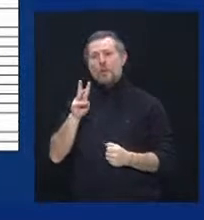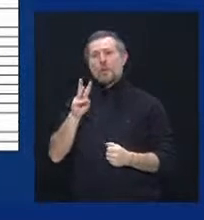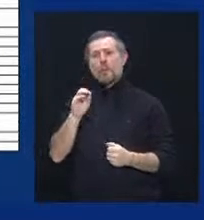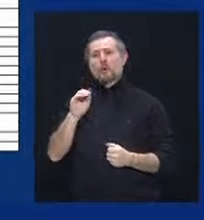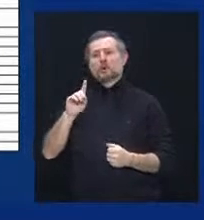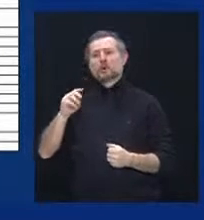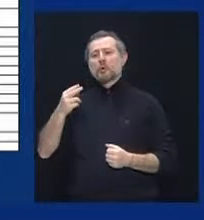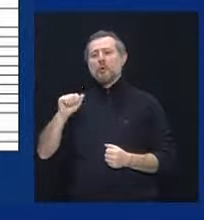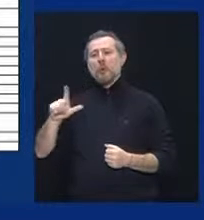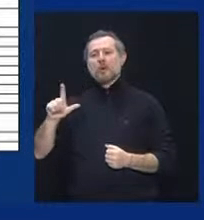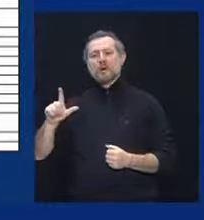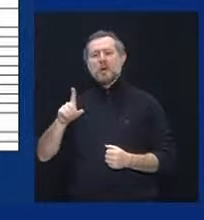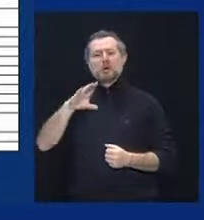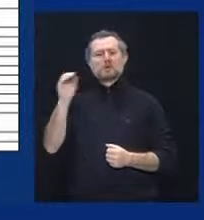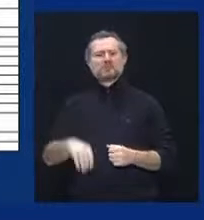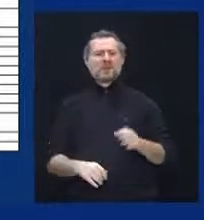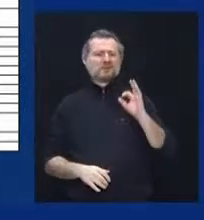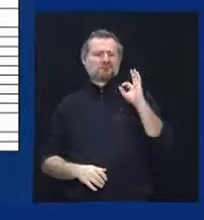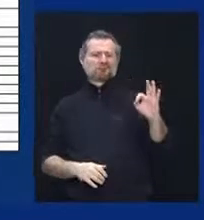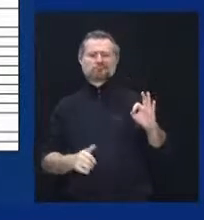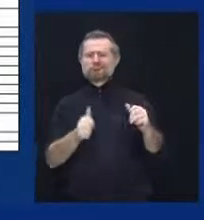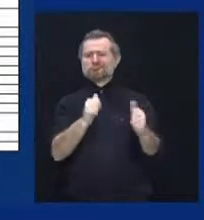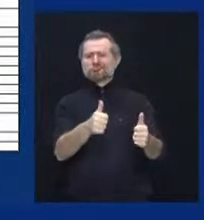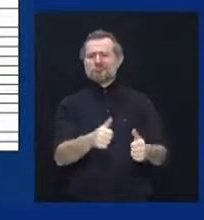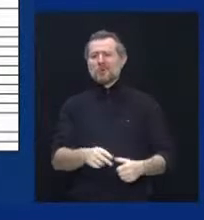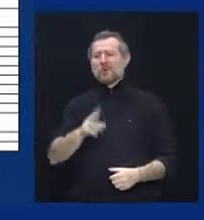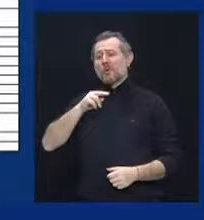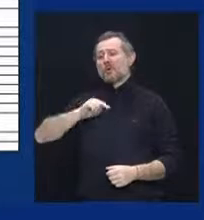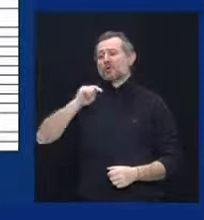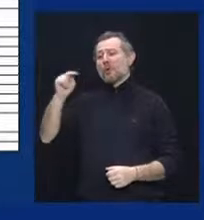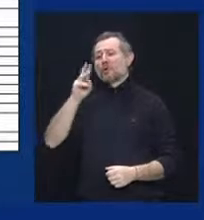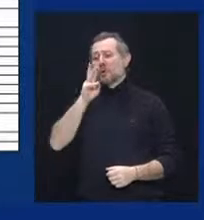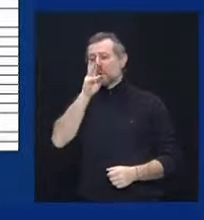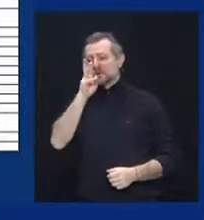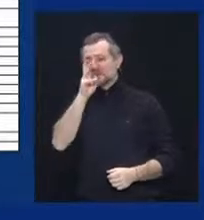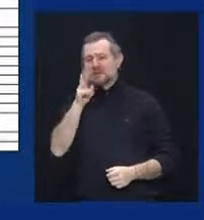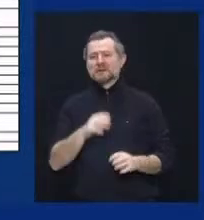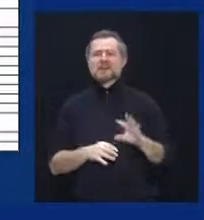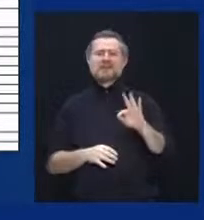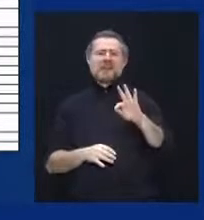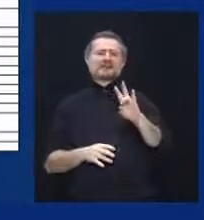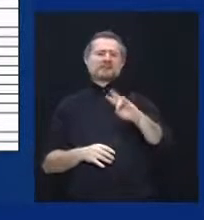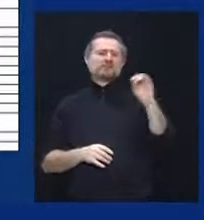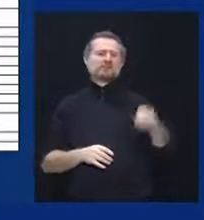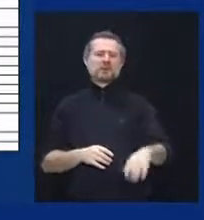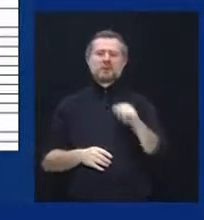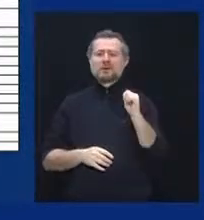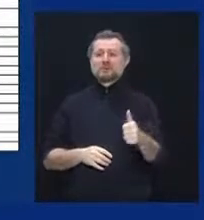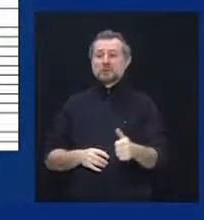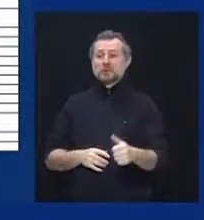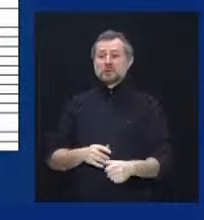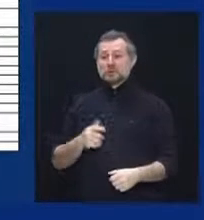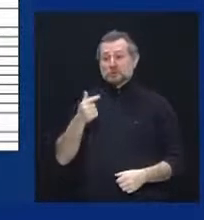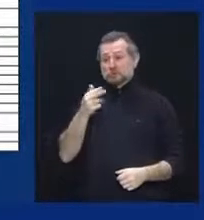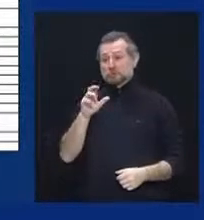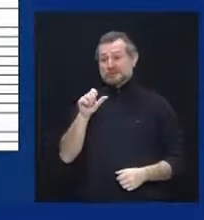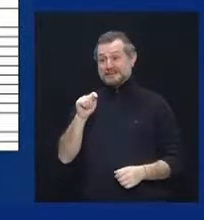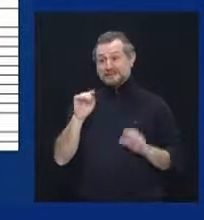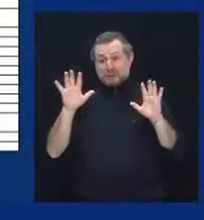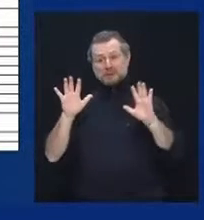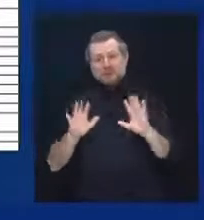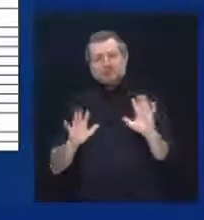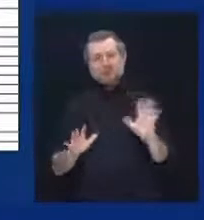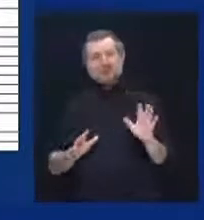100%. Great job. Northern Westchester, 97. Very good. Not great because you're not 100. If you were 100, you'd be great,